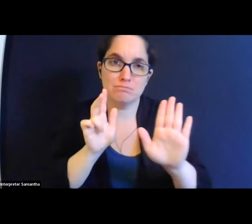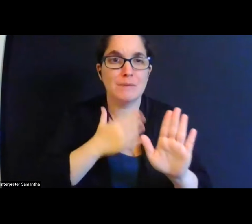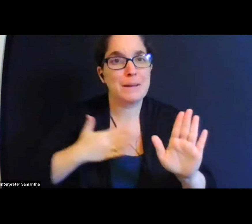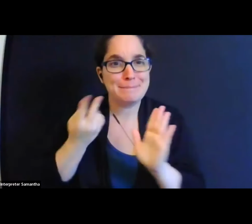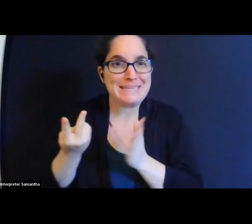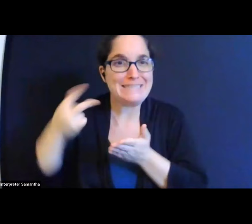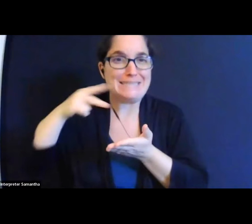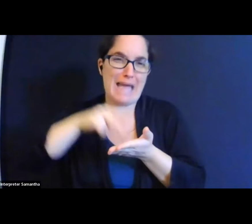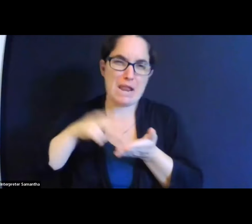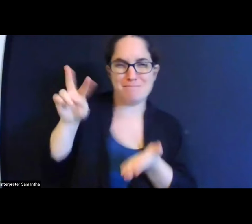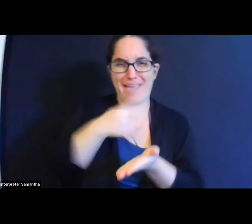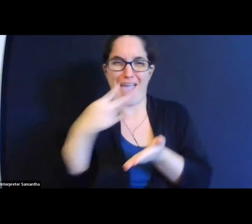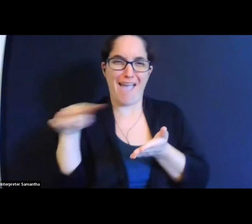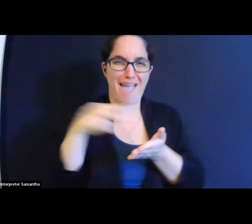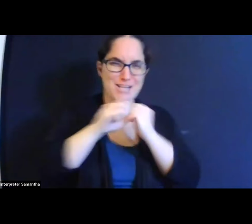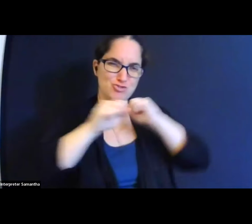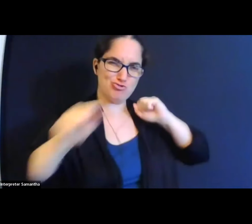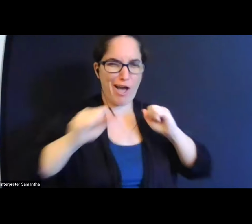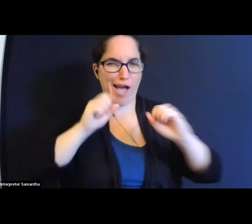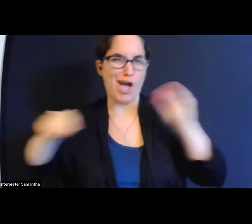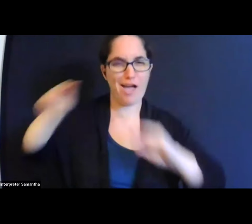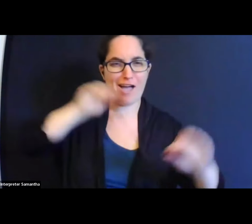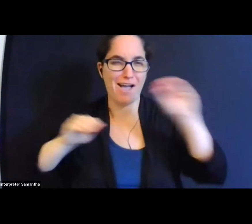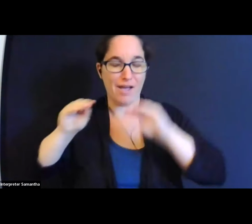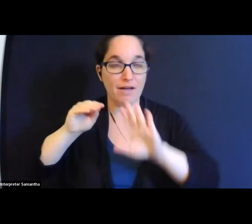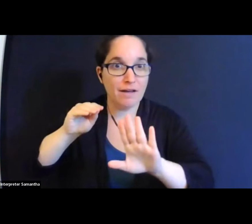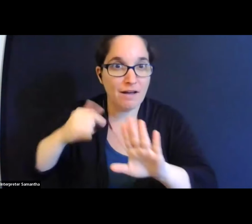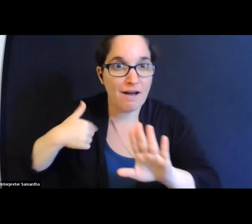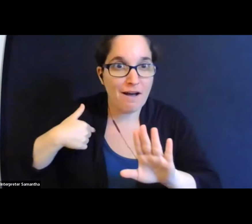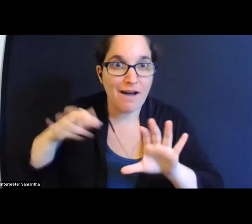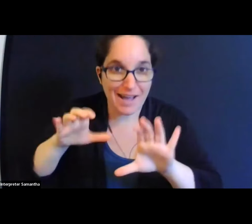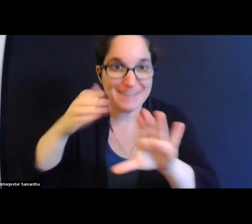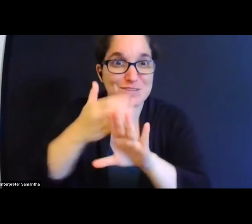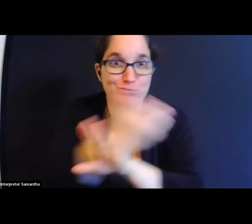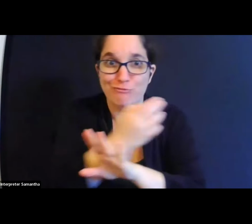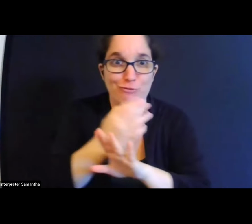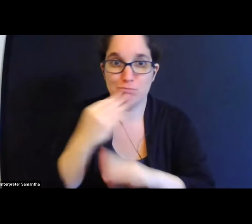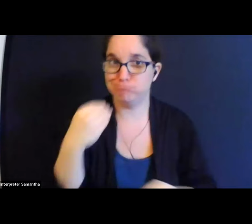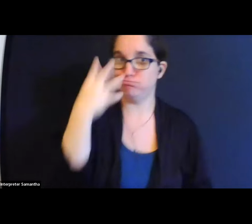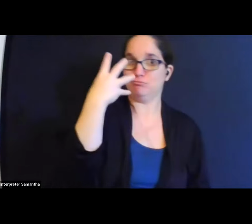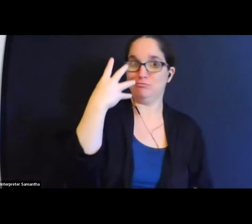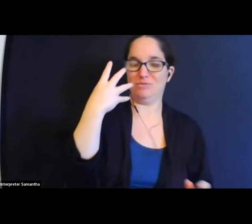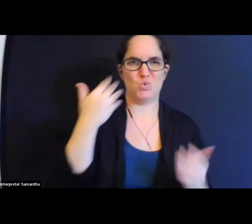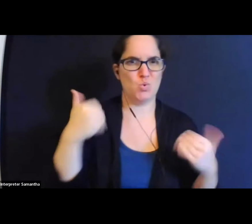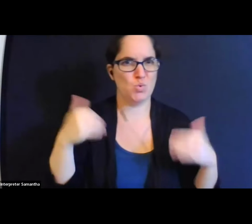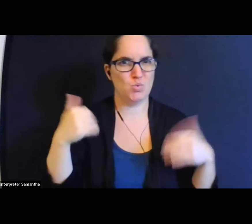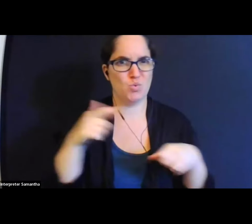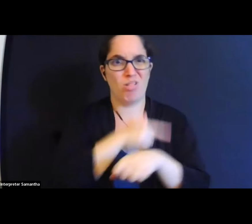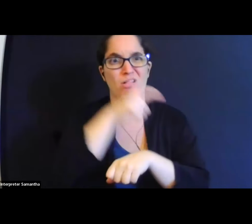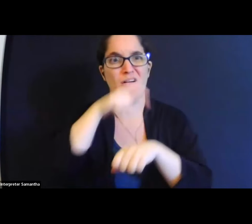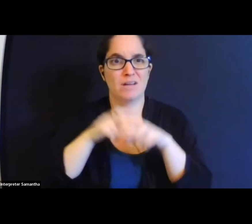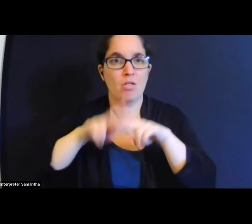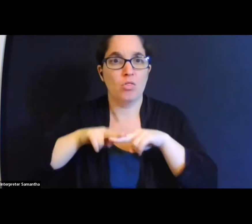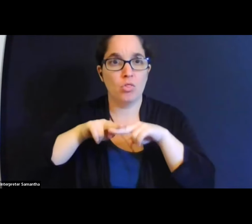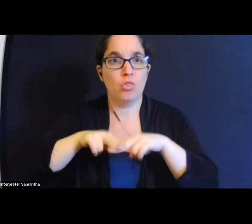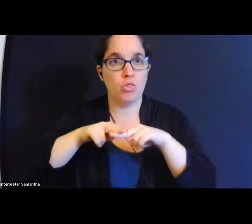stand up and dance around and touch your toes and do something right now. I did before I turned my camera back on because it's a long time to sit, but it's been great stuff.